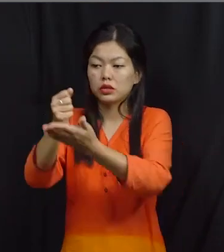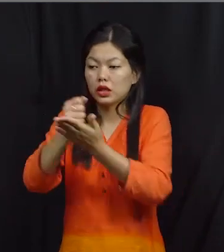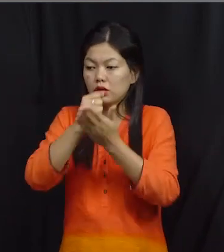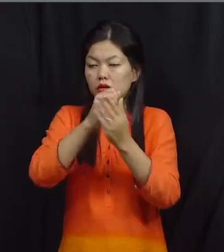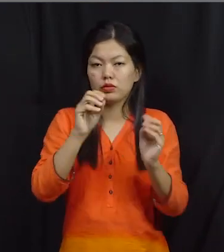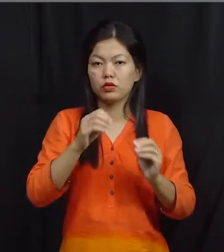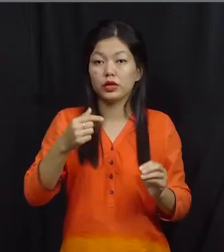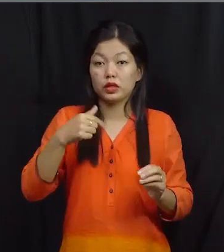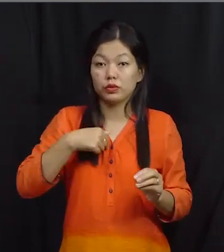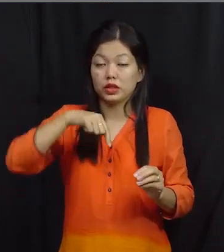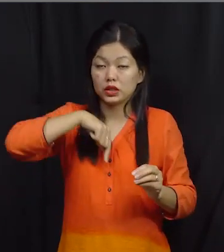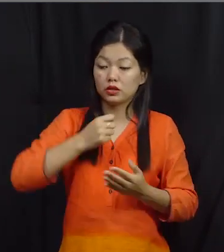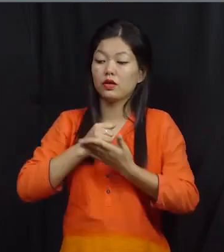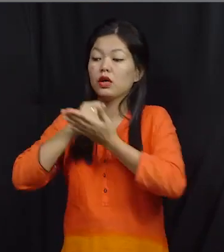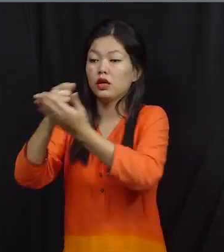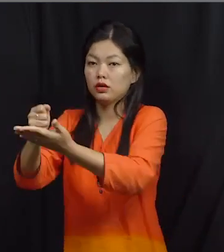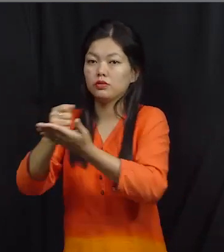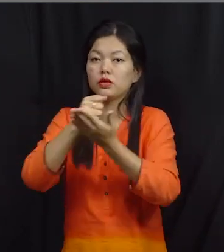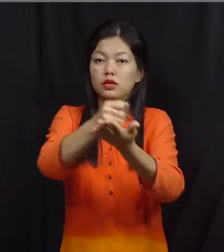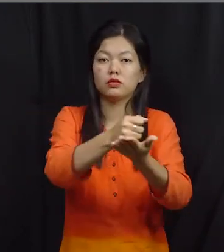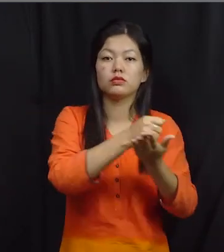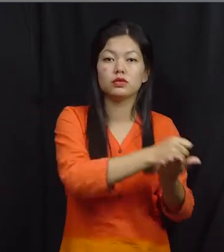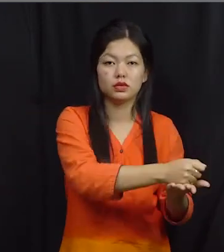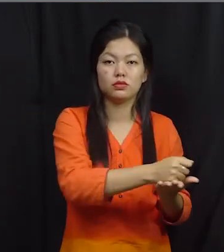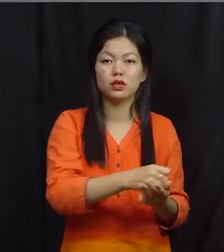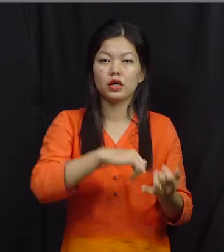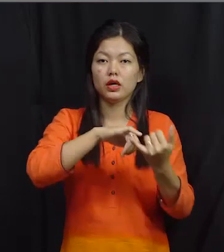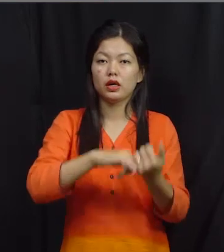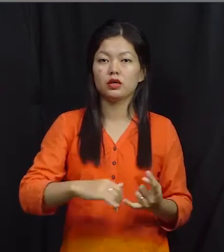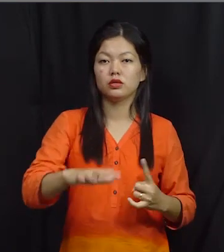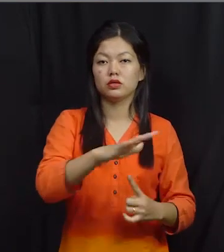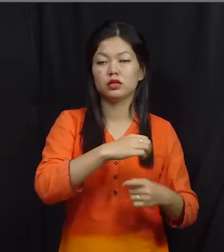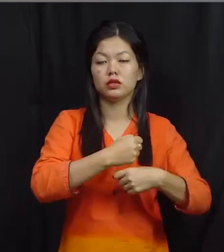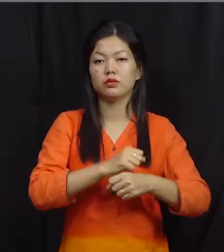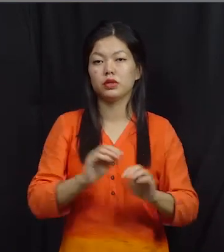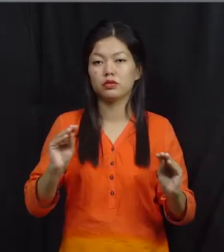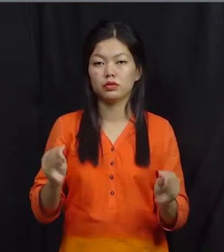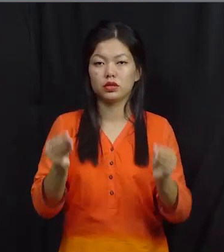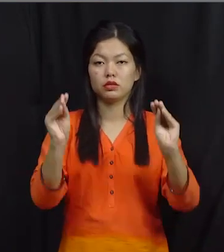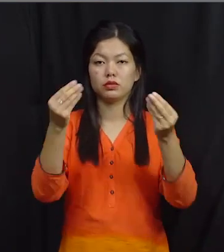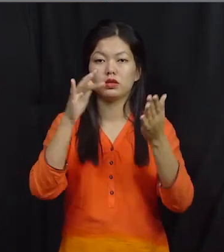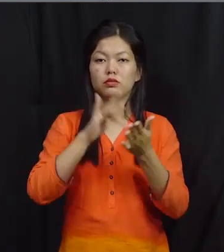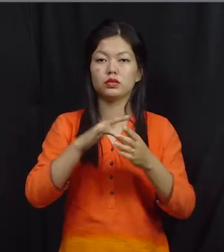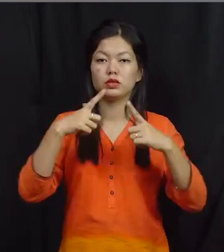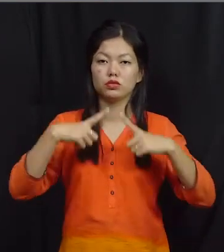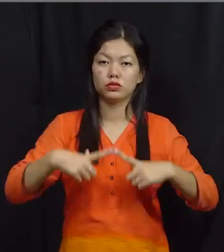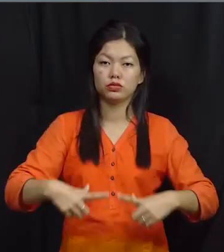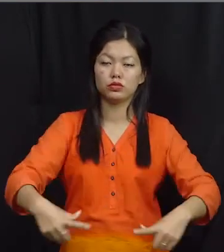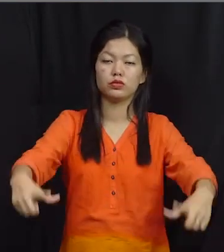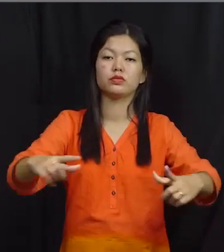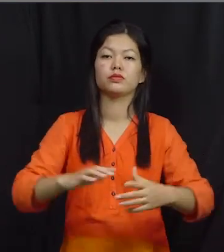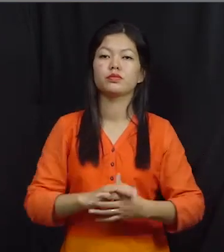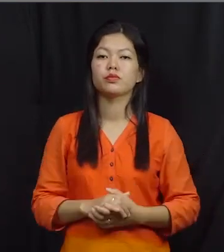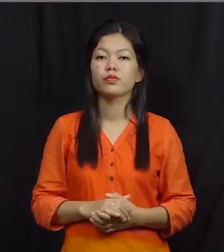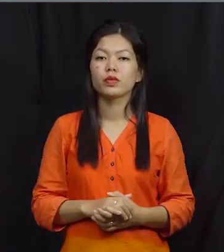also officers, or the laborers that work in construction area, right? All those people are